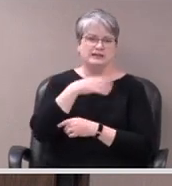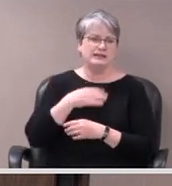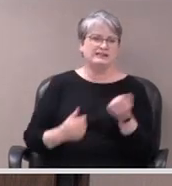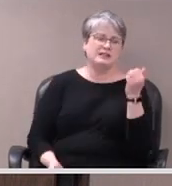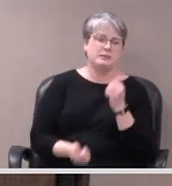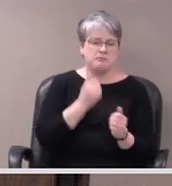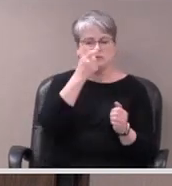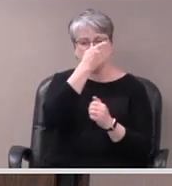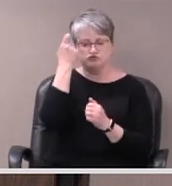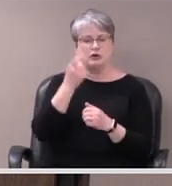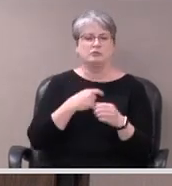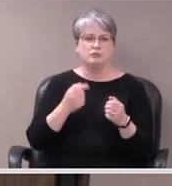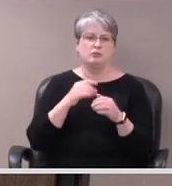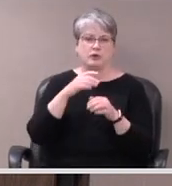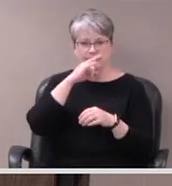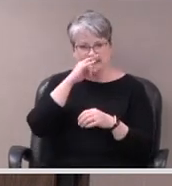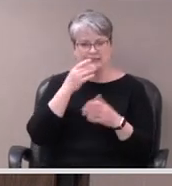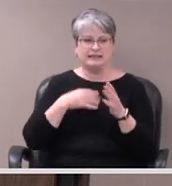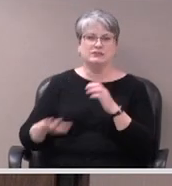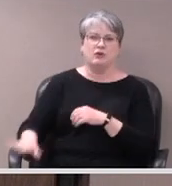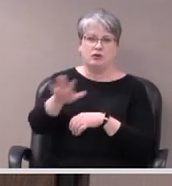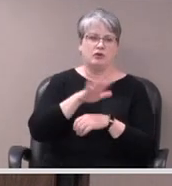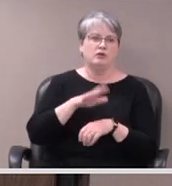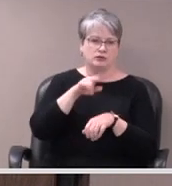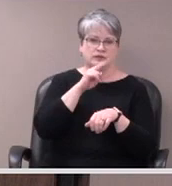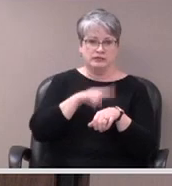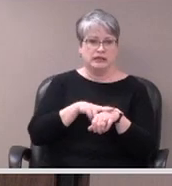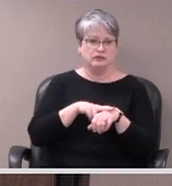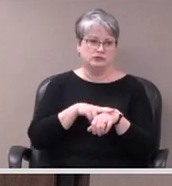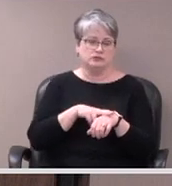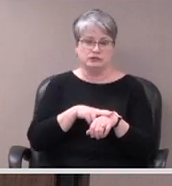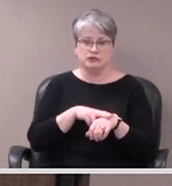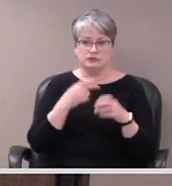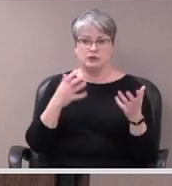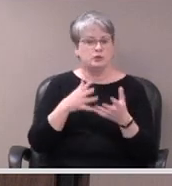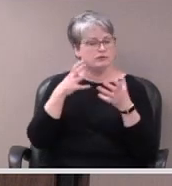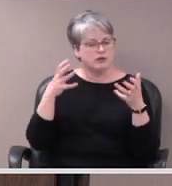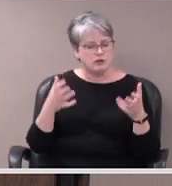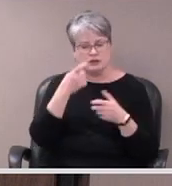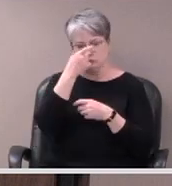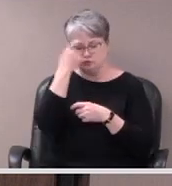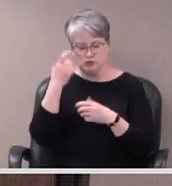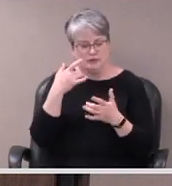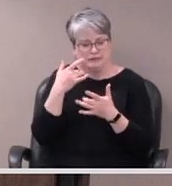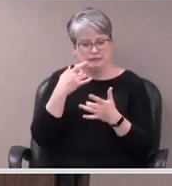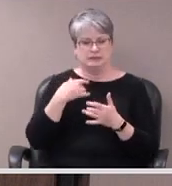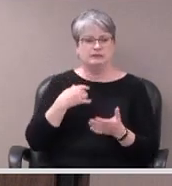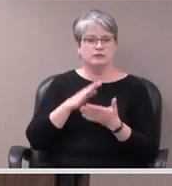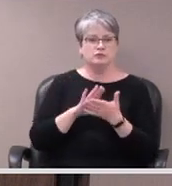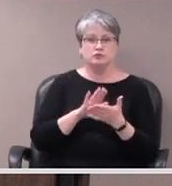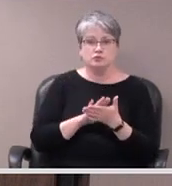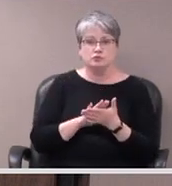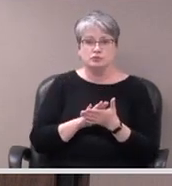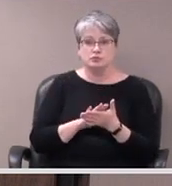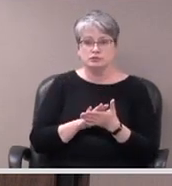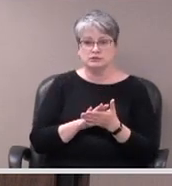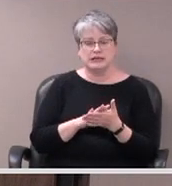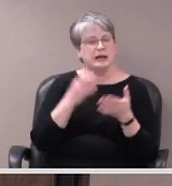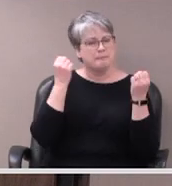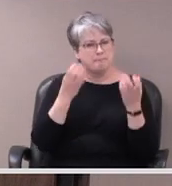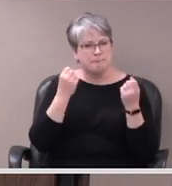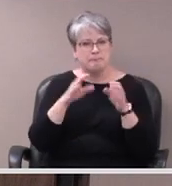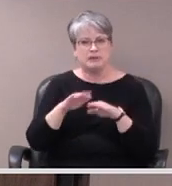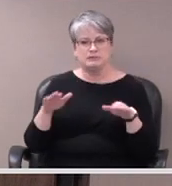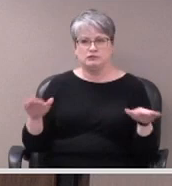traumatized kids in the state, in the nation. That's what we're sitting with. We have a lot of trauma-sensitive schools and things like that, and a lot of these